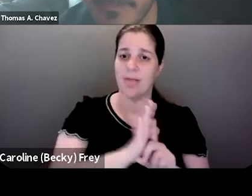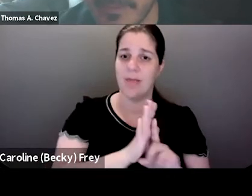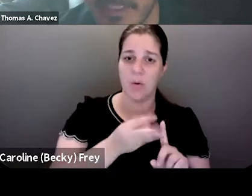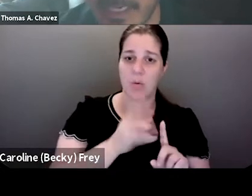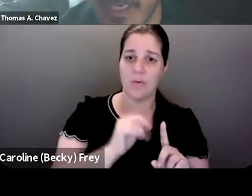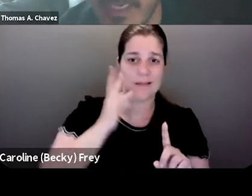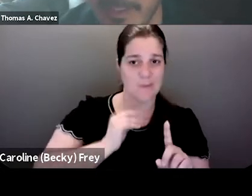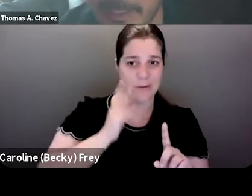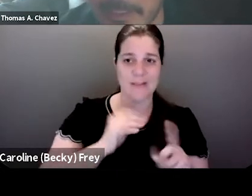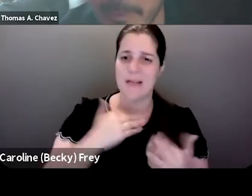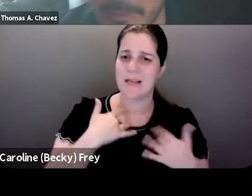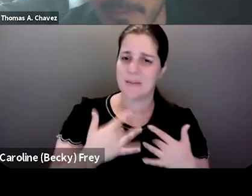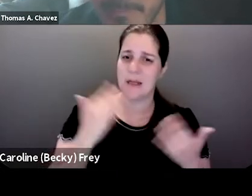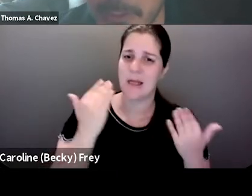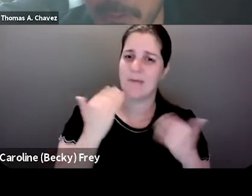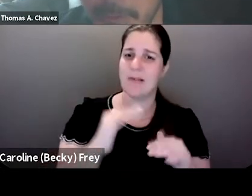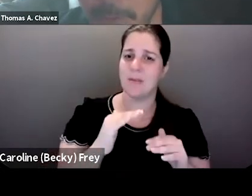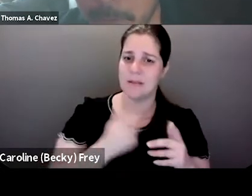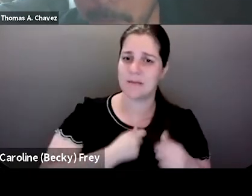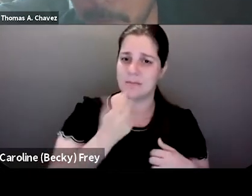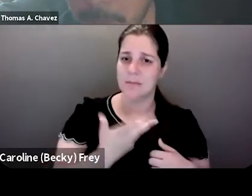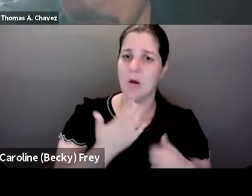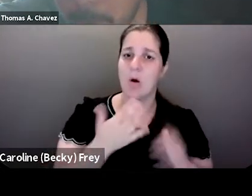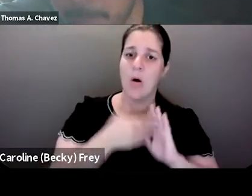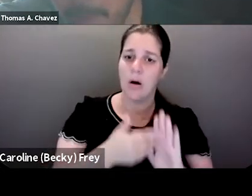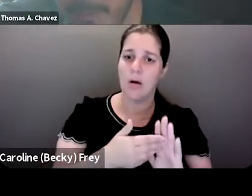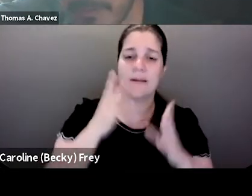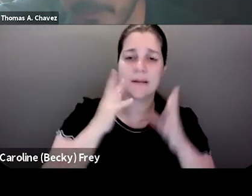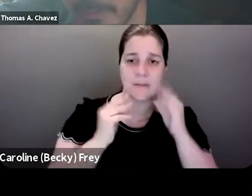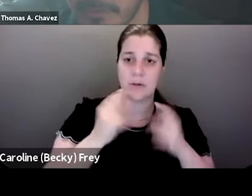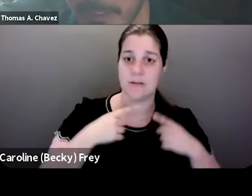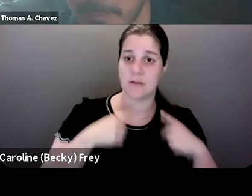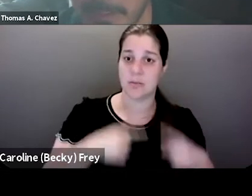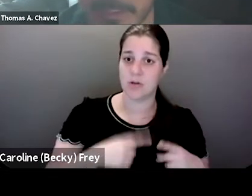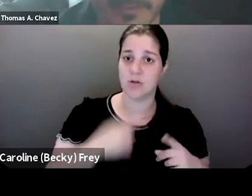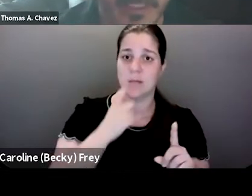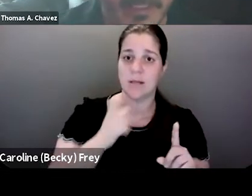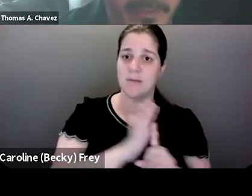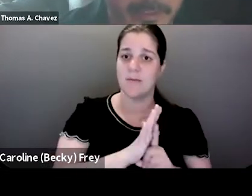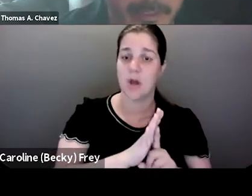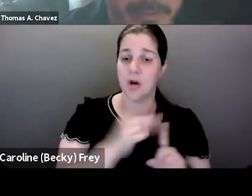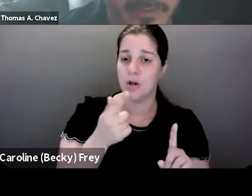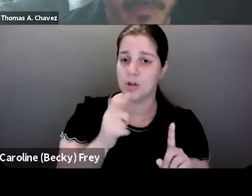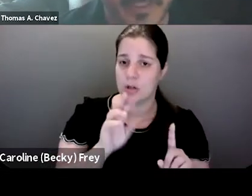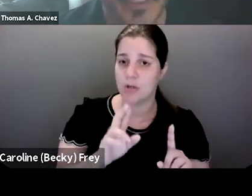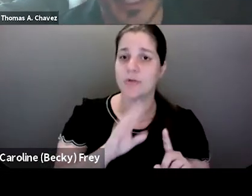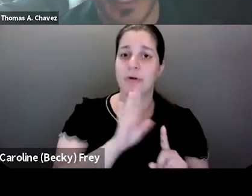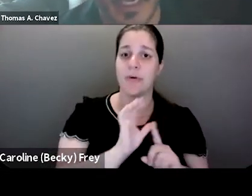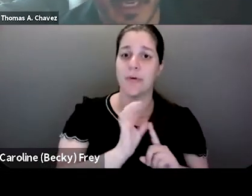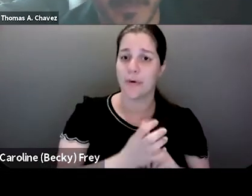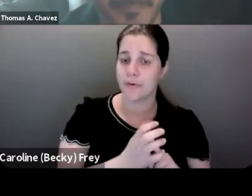limited. Often they experience oppression due to their gender. There are particular cultural expectations that are in discord